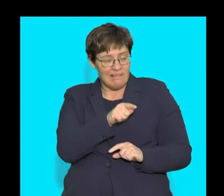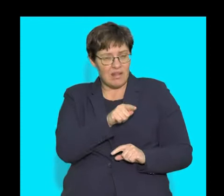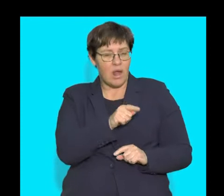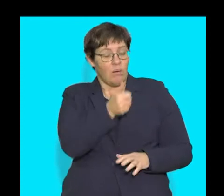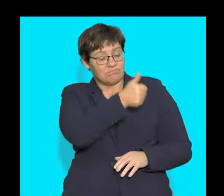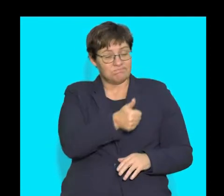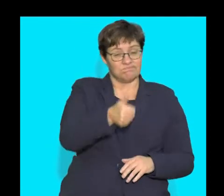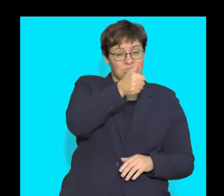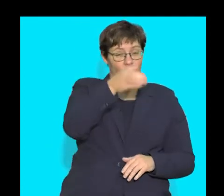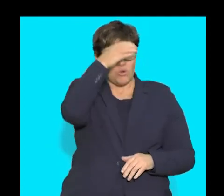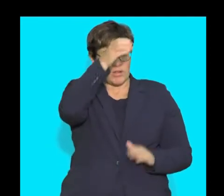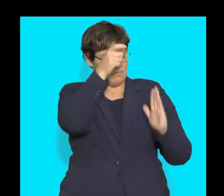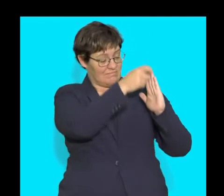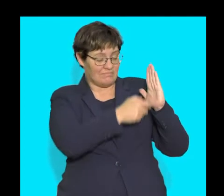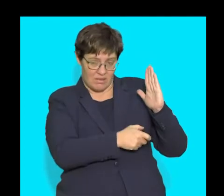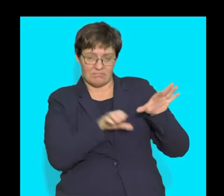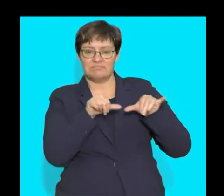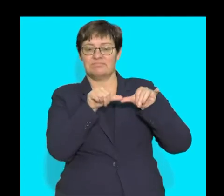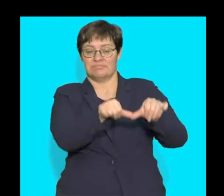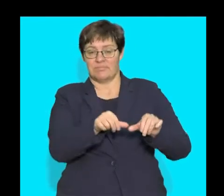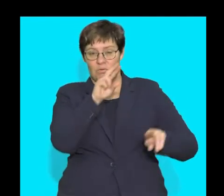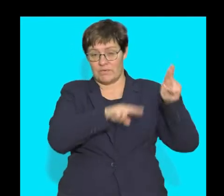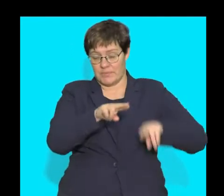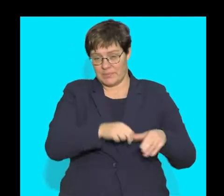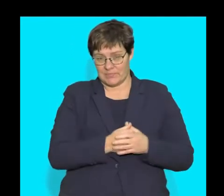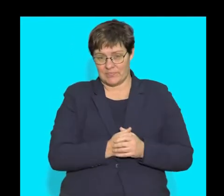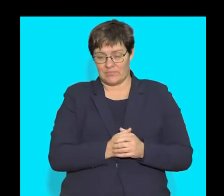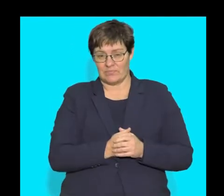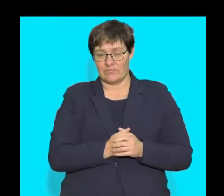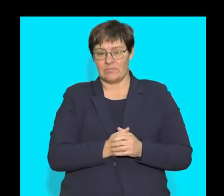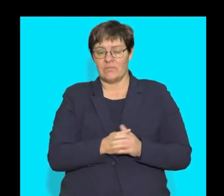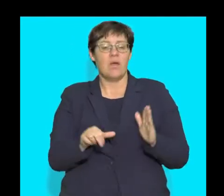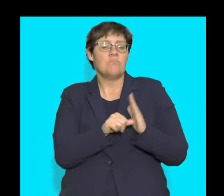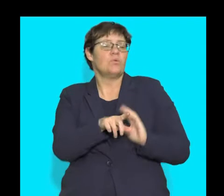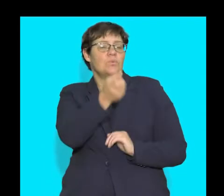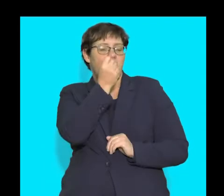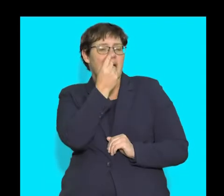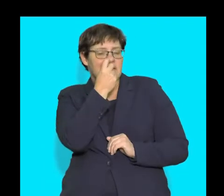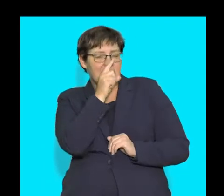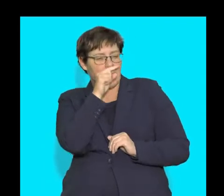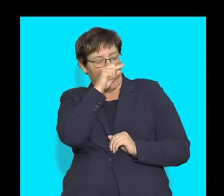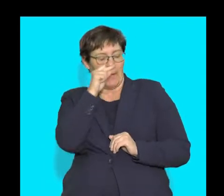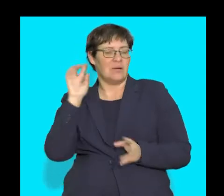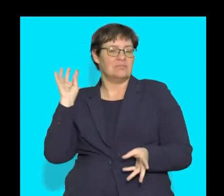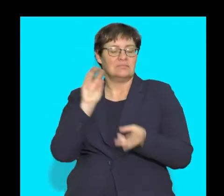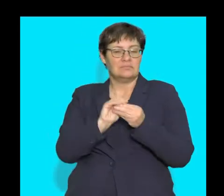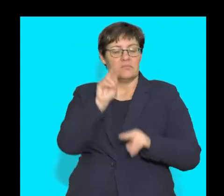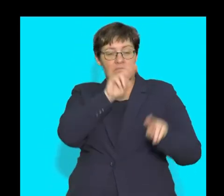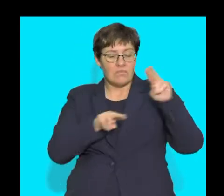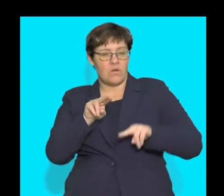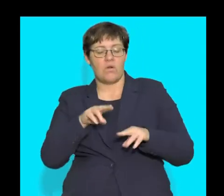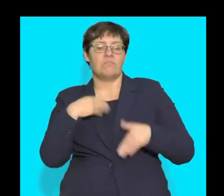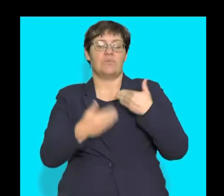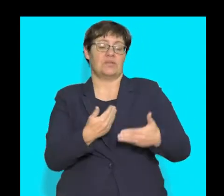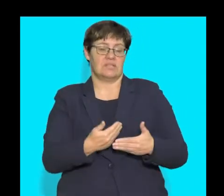of our lesson before we move further on. It's important that we understand and recollect the overview process of digestion, and